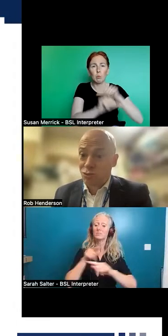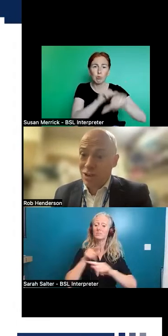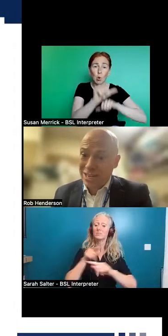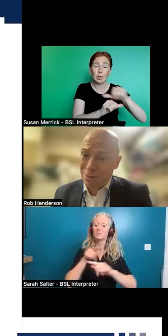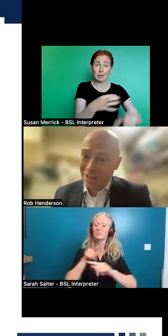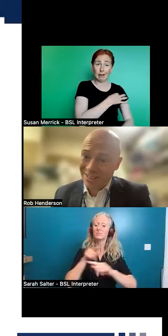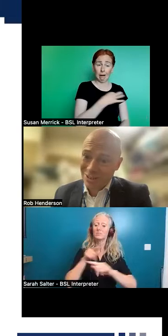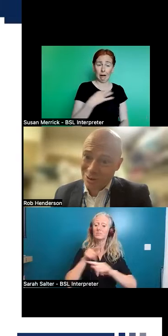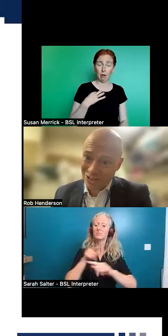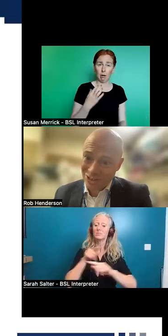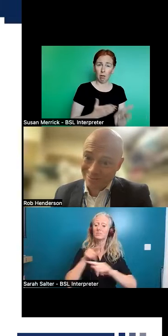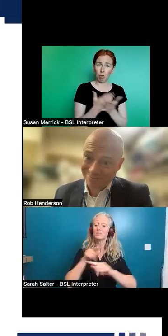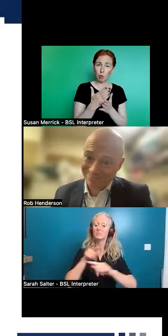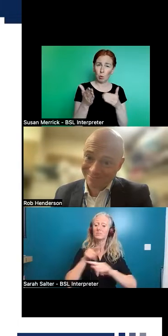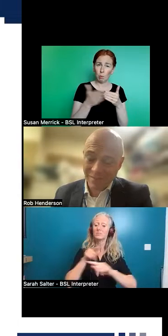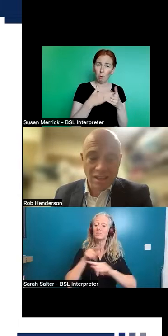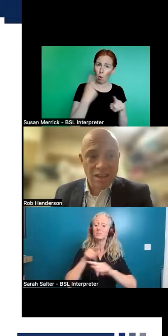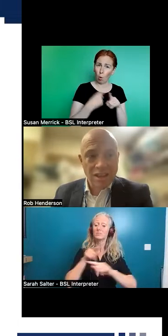So that's a really pertinent question.